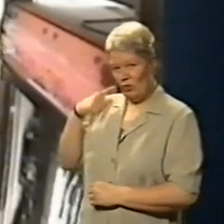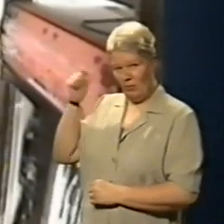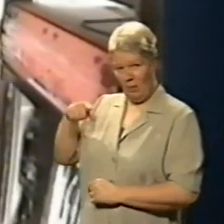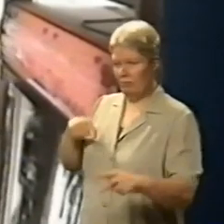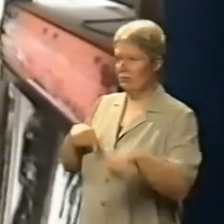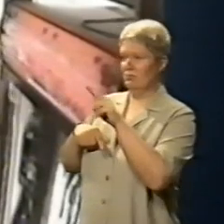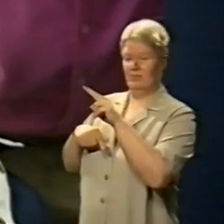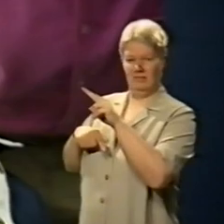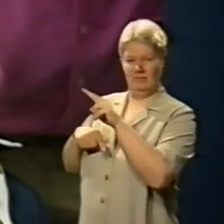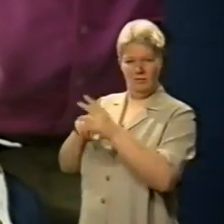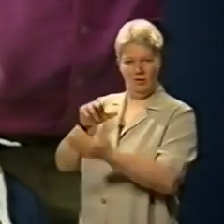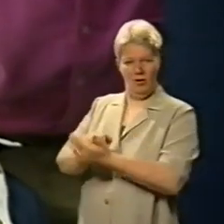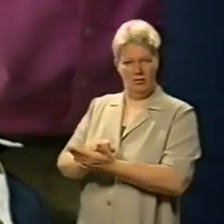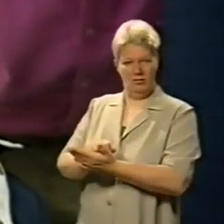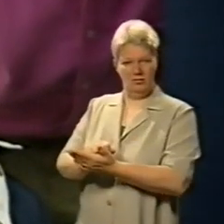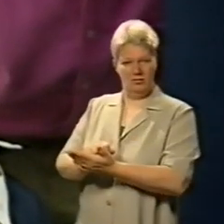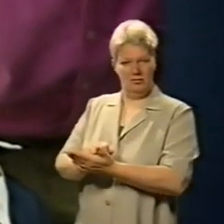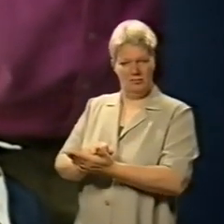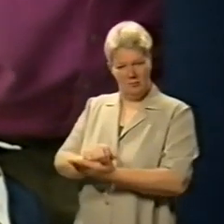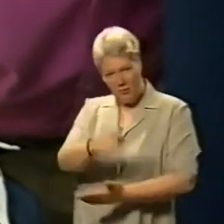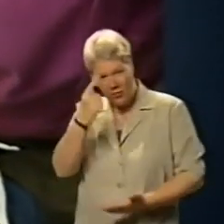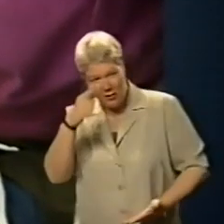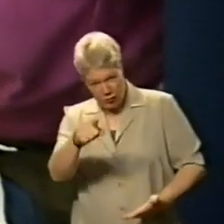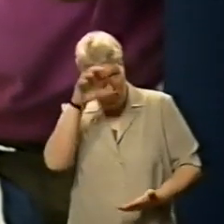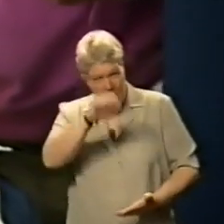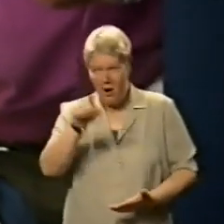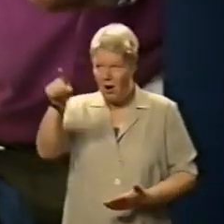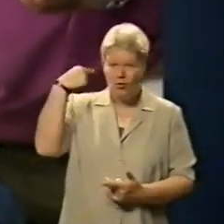Look, he'd caught. Now, did you remember that?